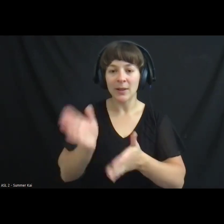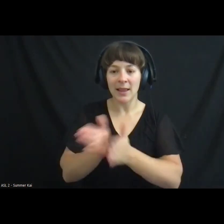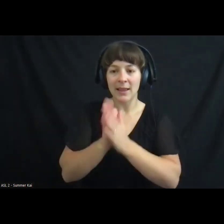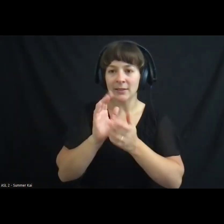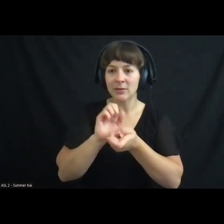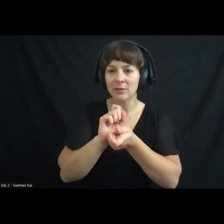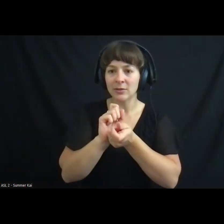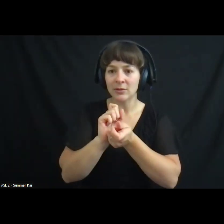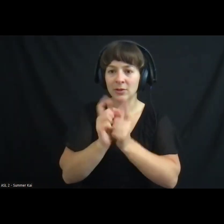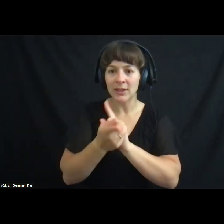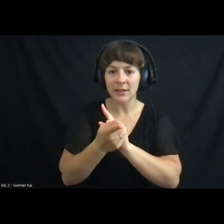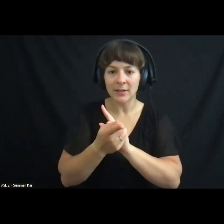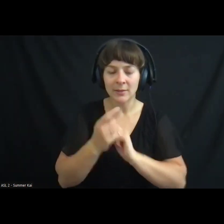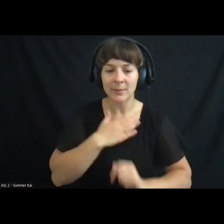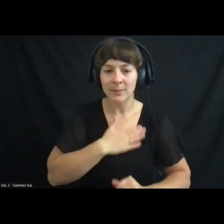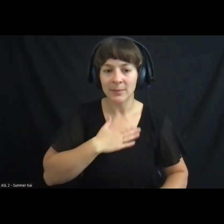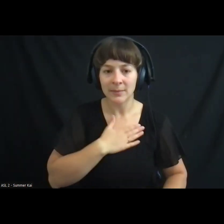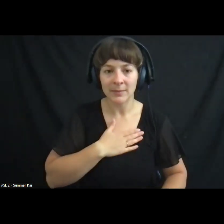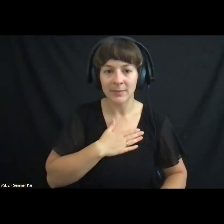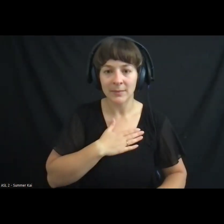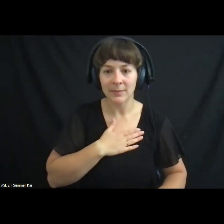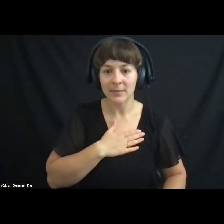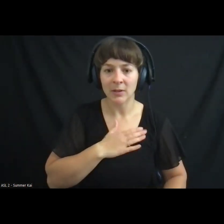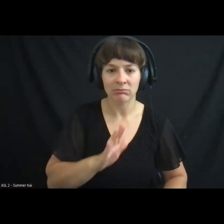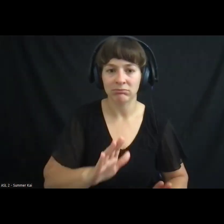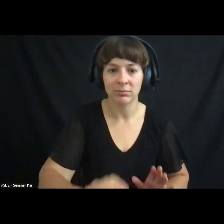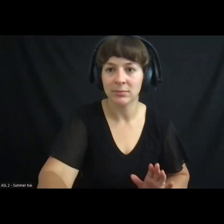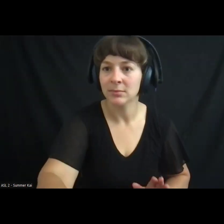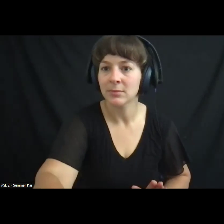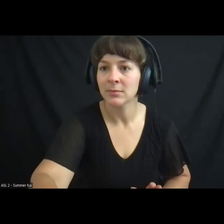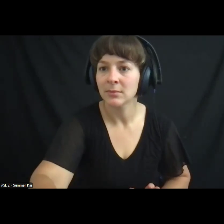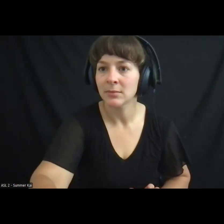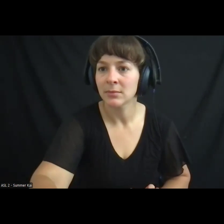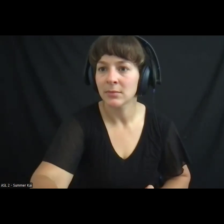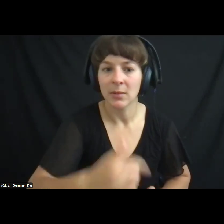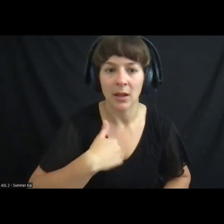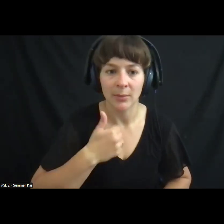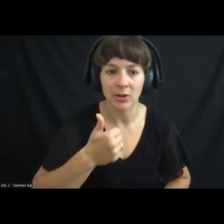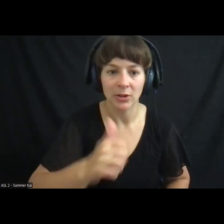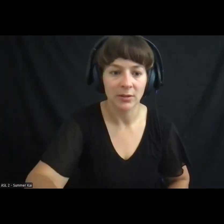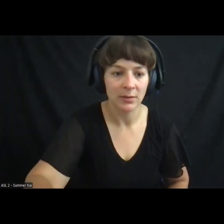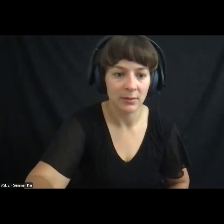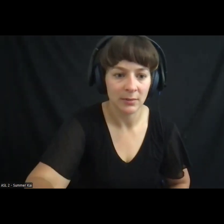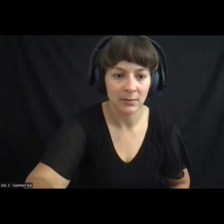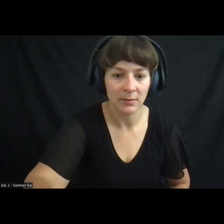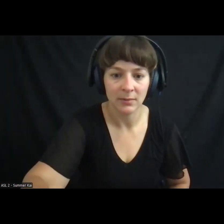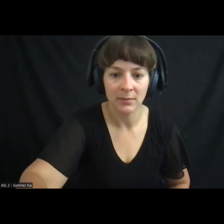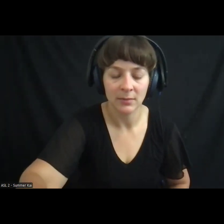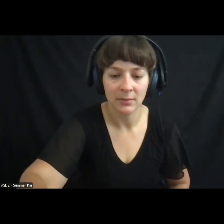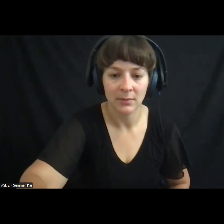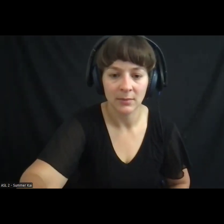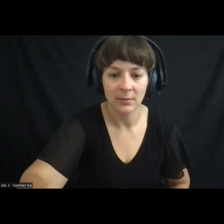Sign Language is asked to please co-host. Sorry. Thank you, Michelle. Problem.